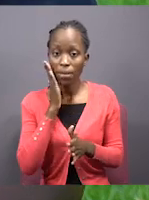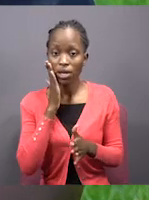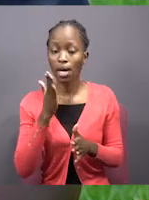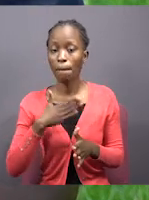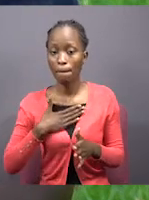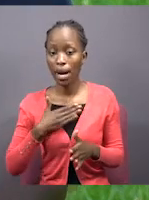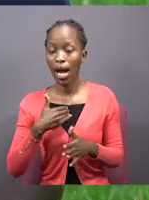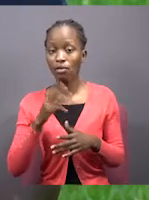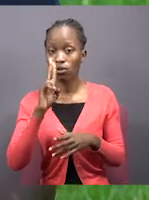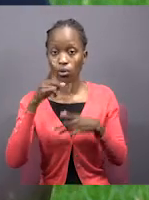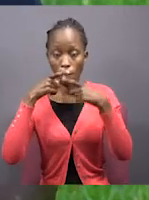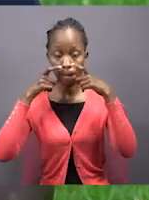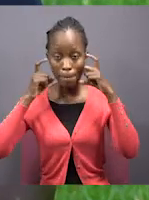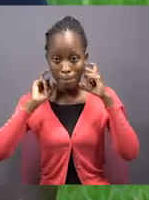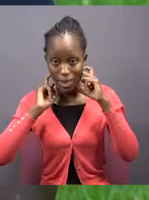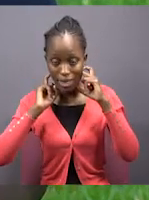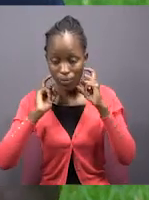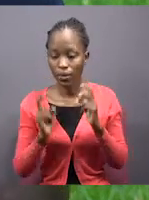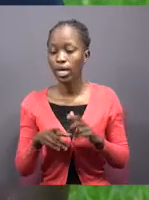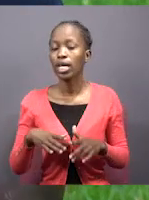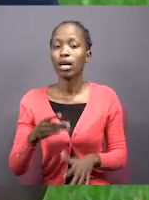After being hospital for some few days,